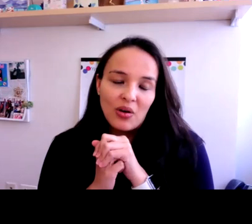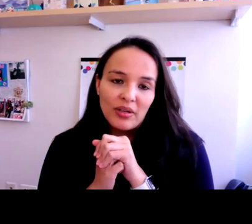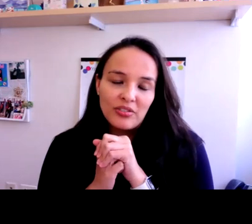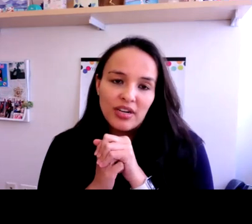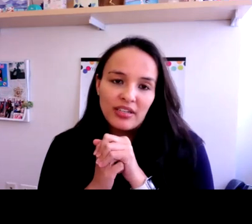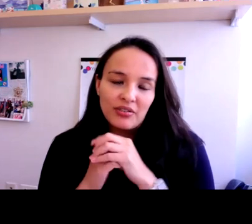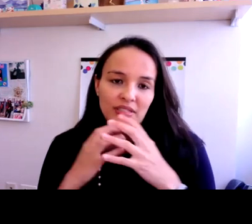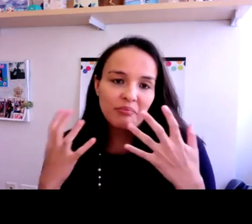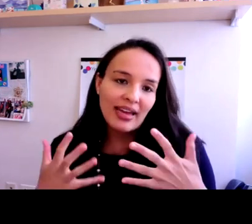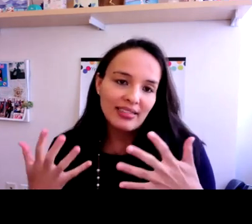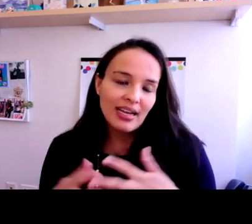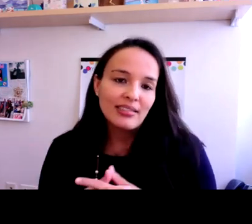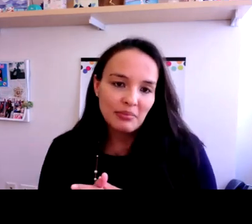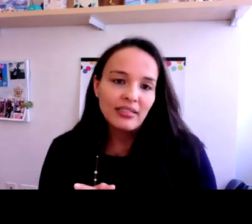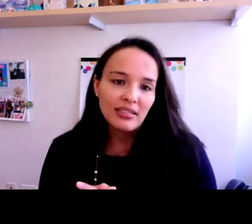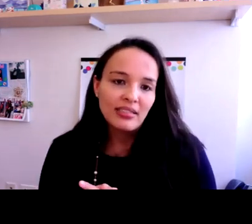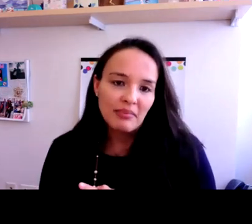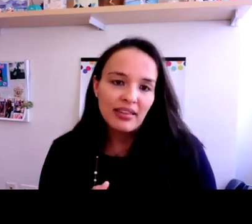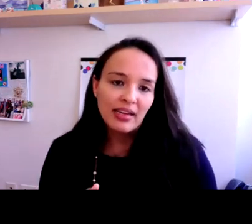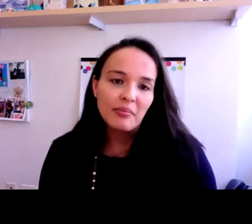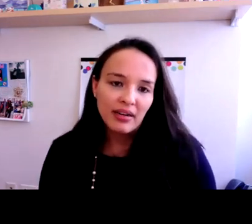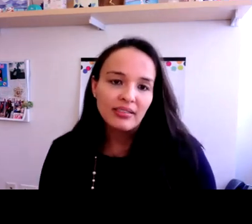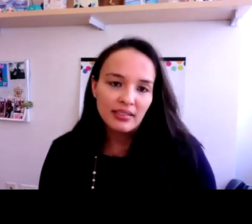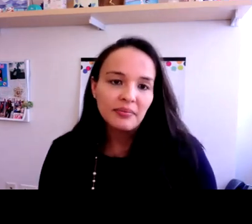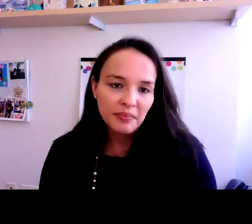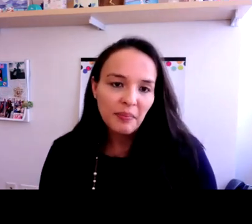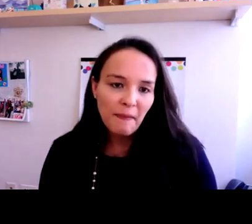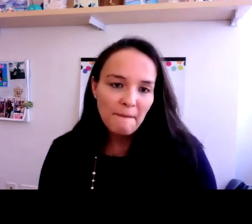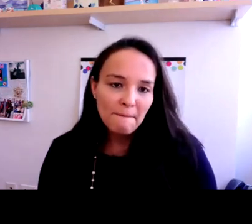that we're not always trying to use a biased estimate to make that comparison.